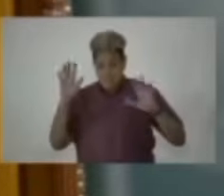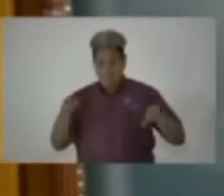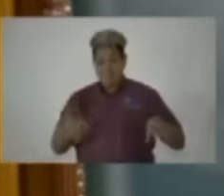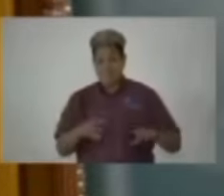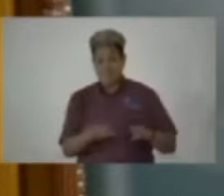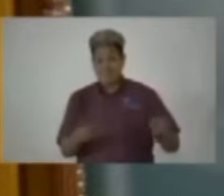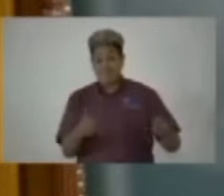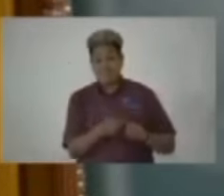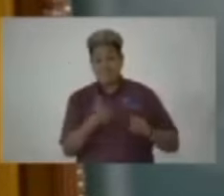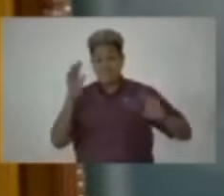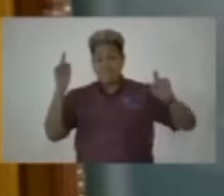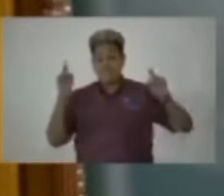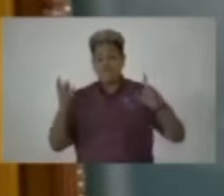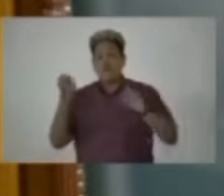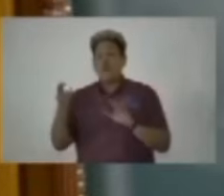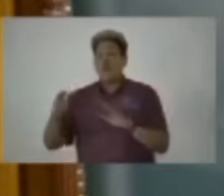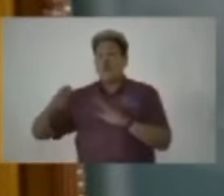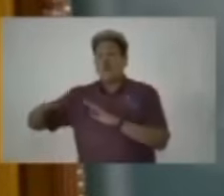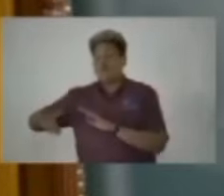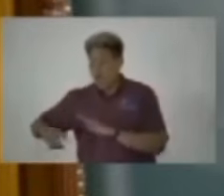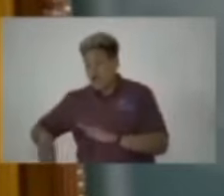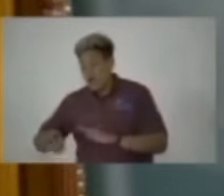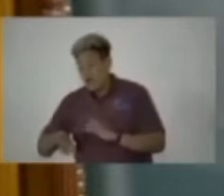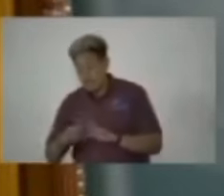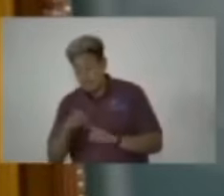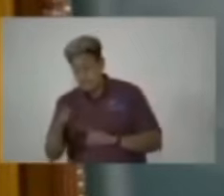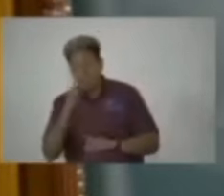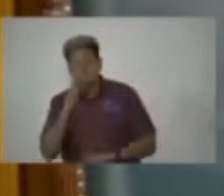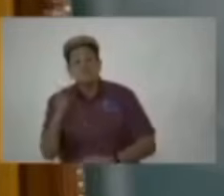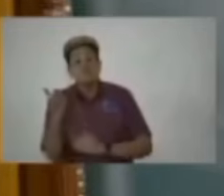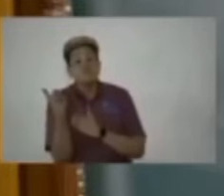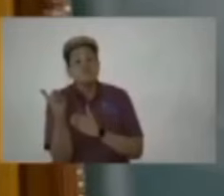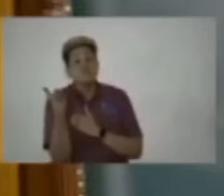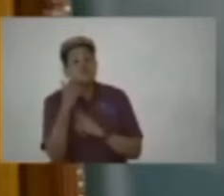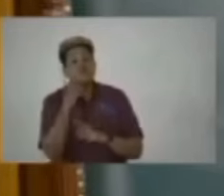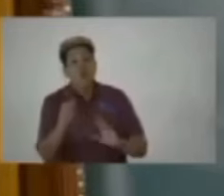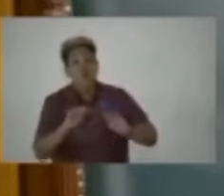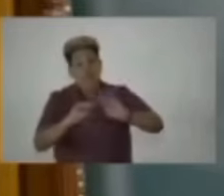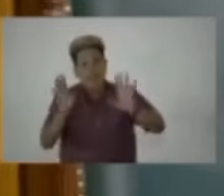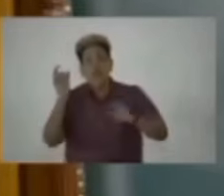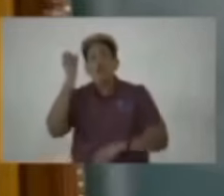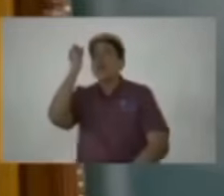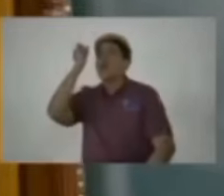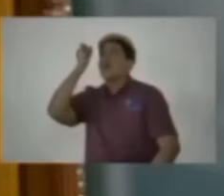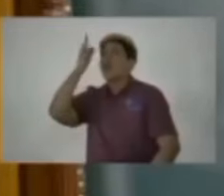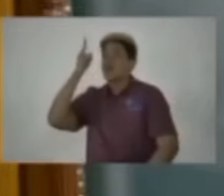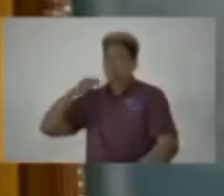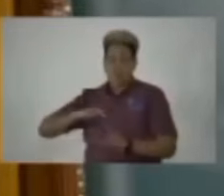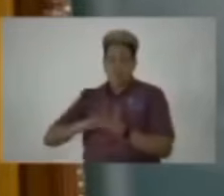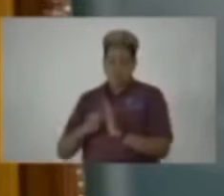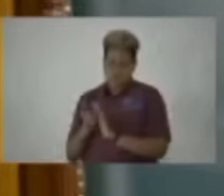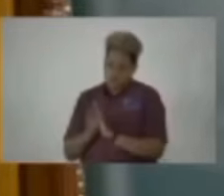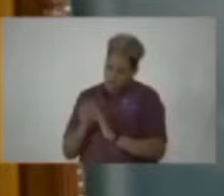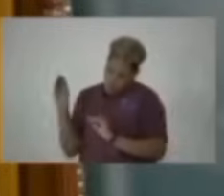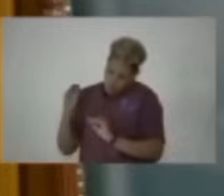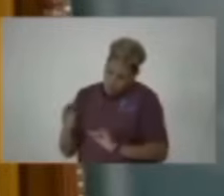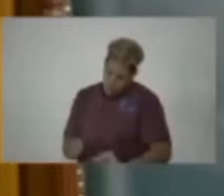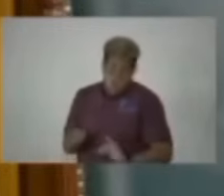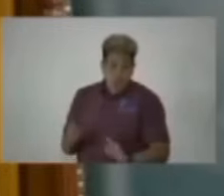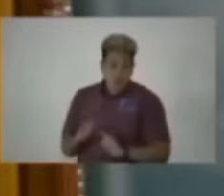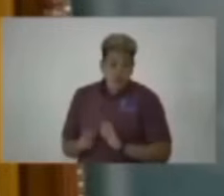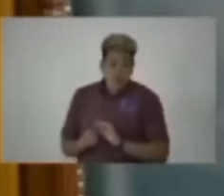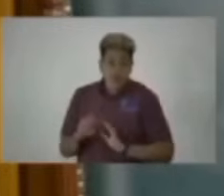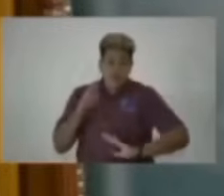Speaker or the House from a duty to clearly understand the legislation and